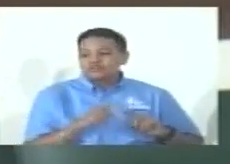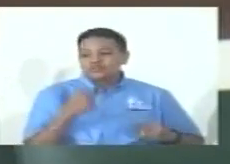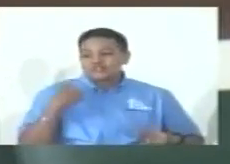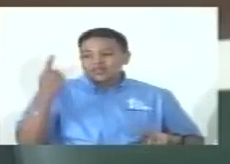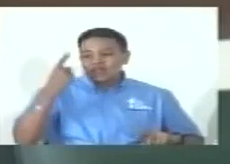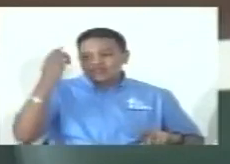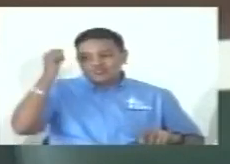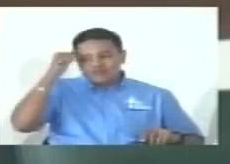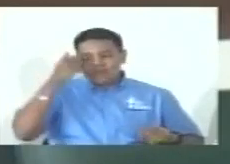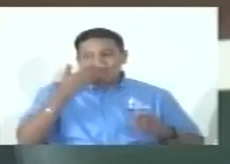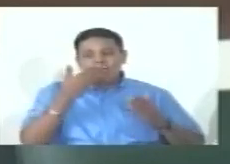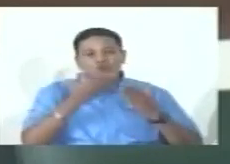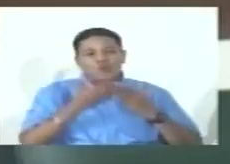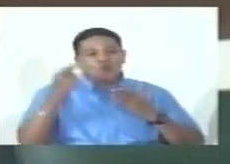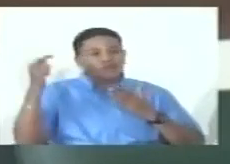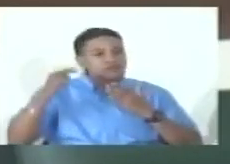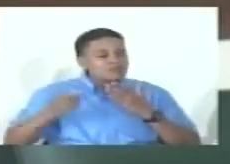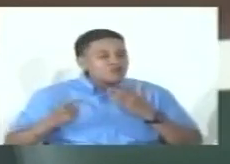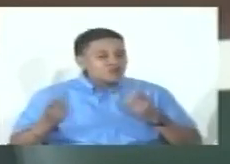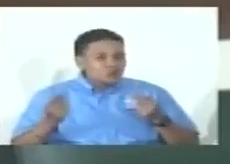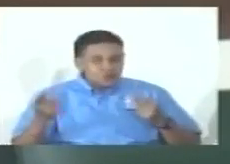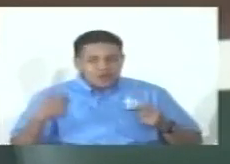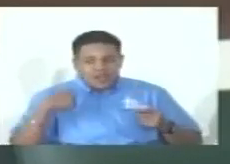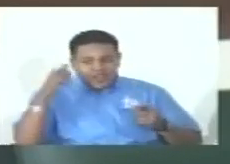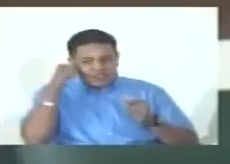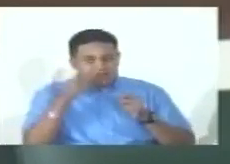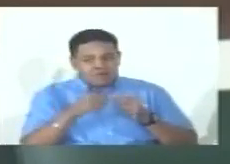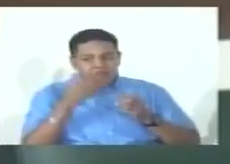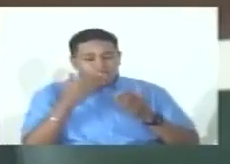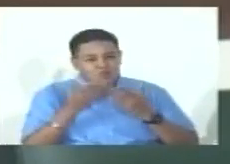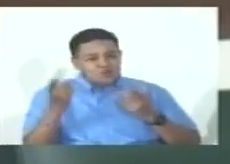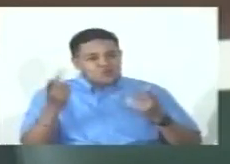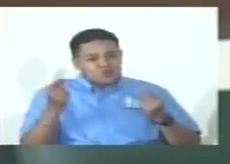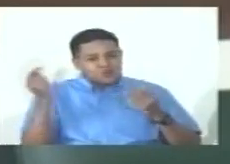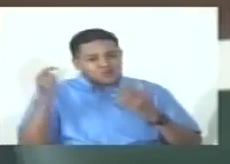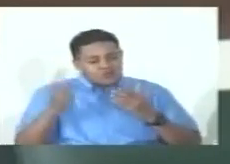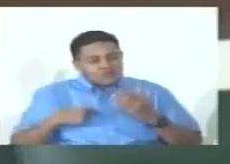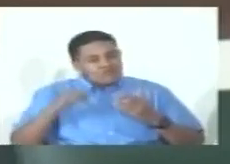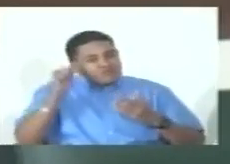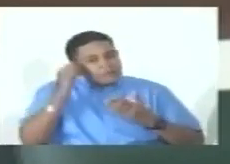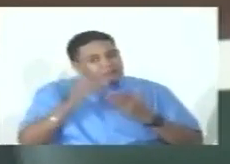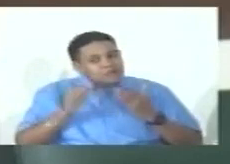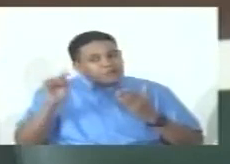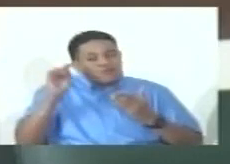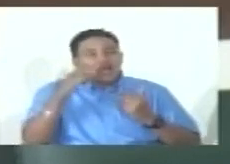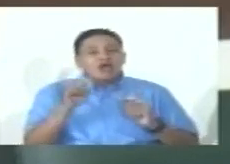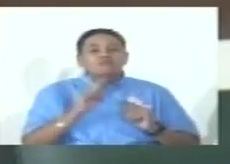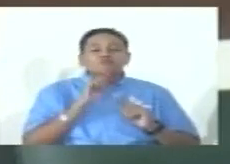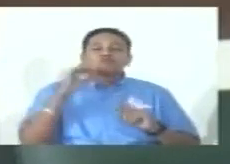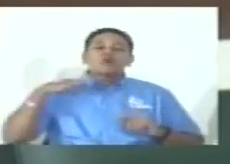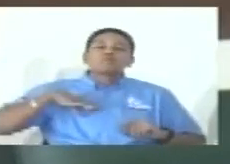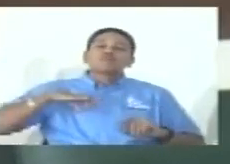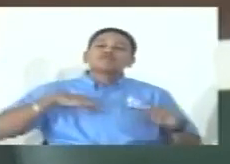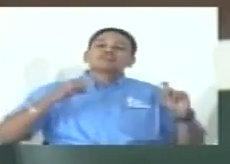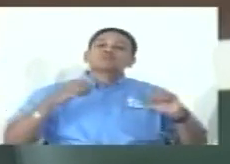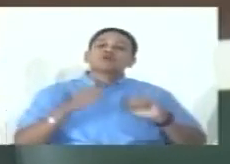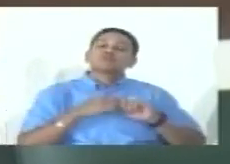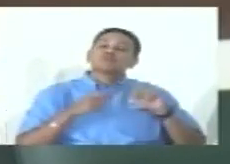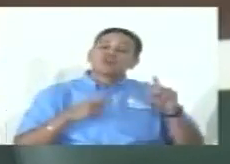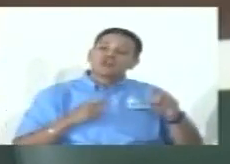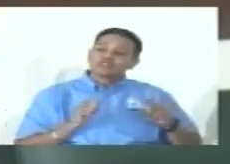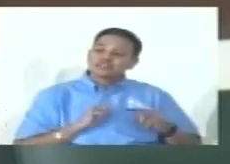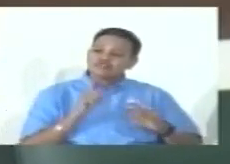remember the court case. So it was a privilege dealing with her. And I